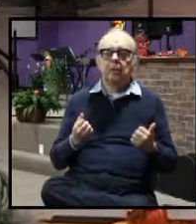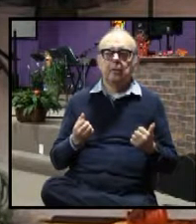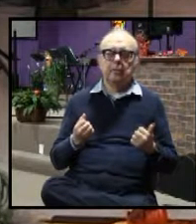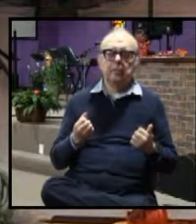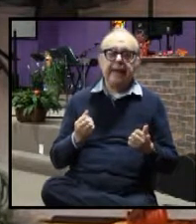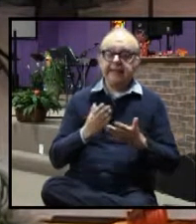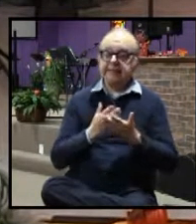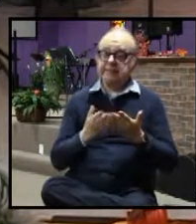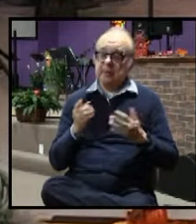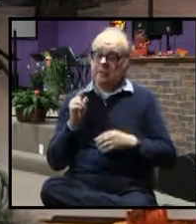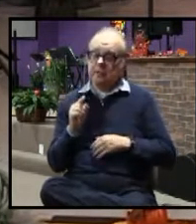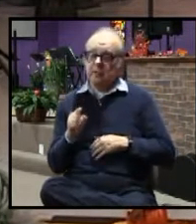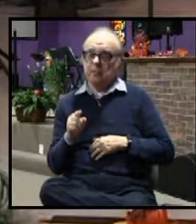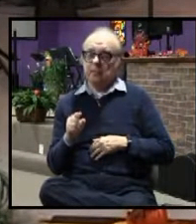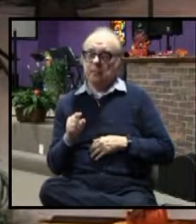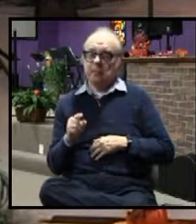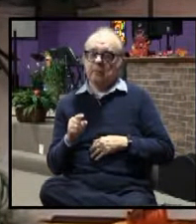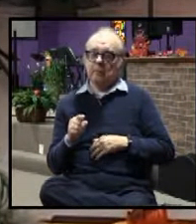And